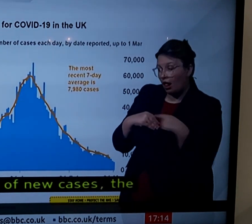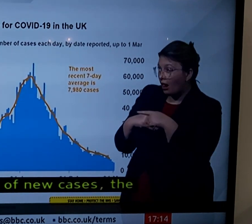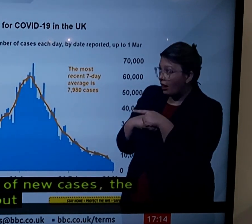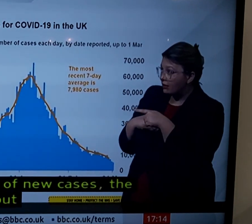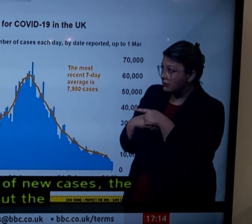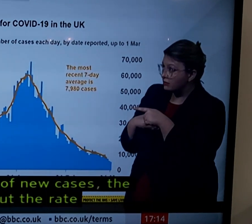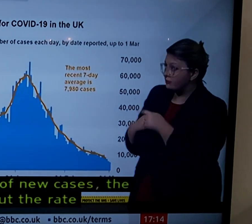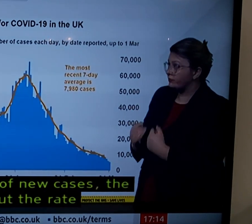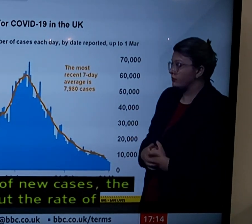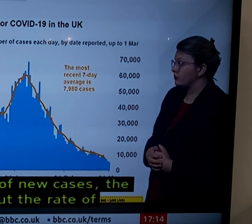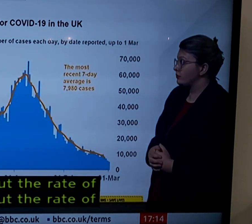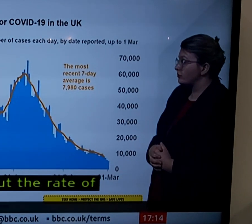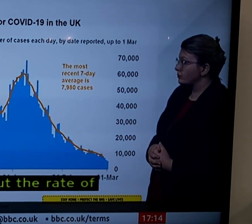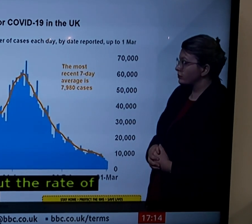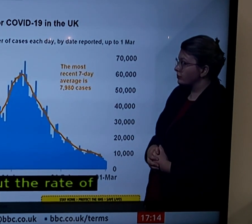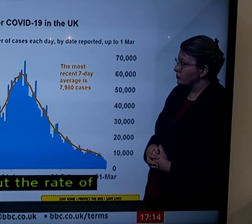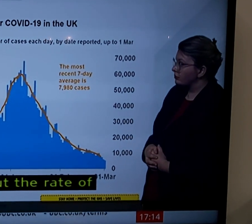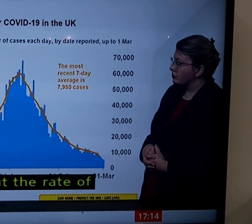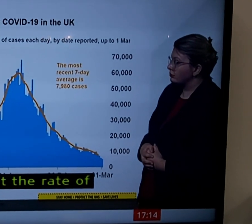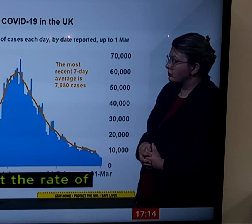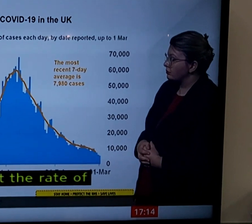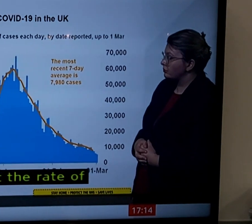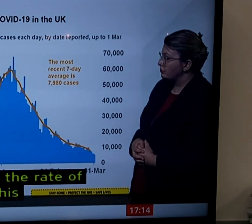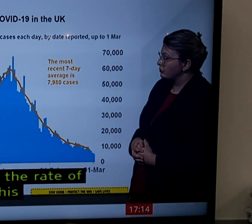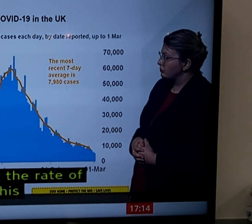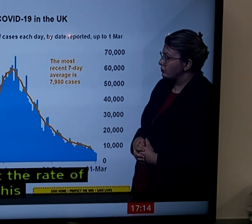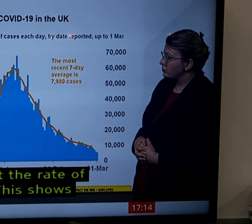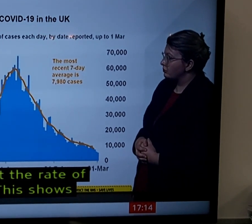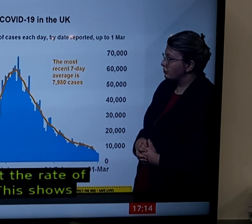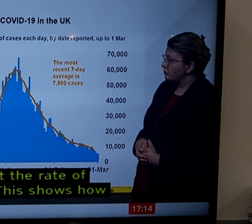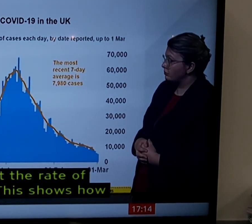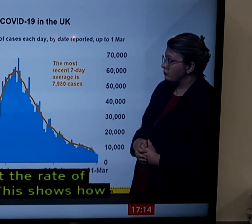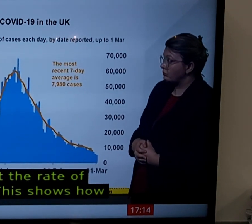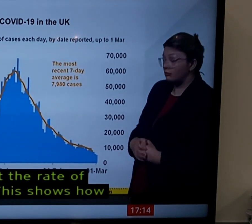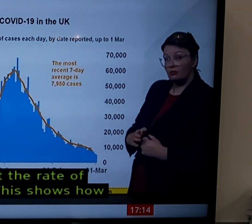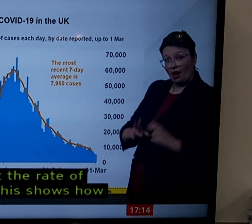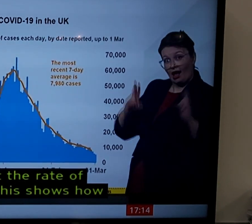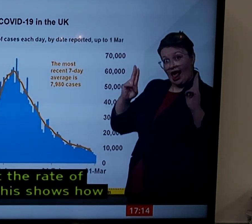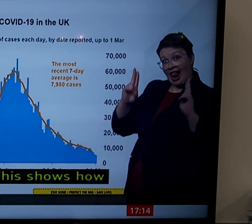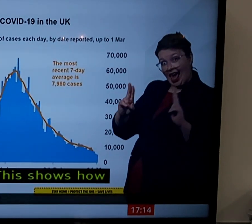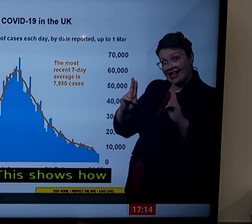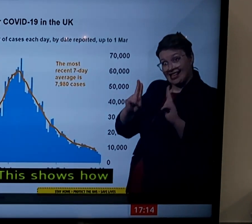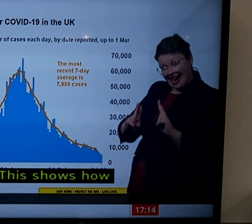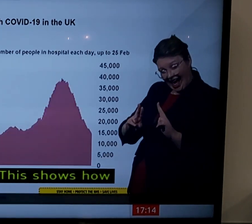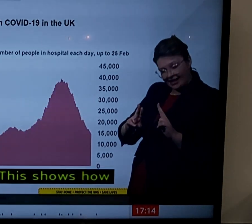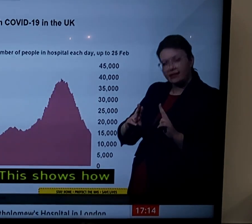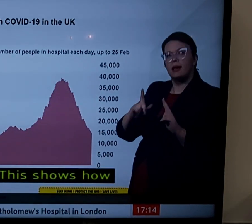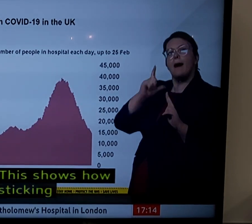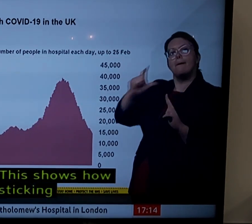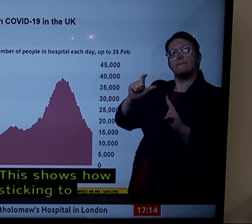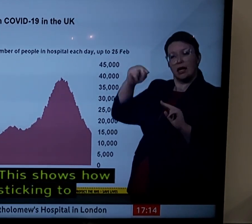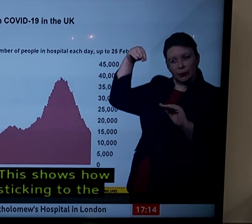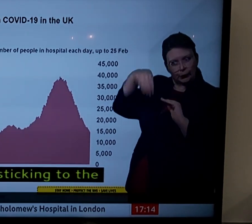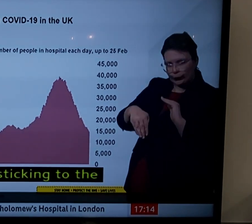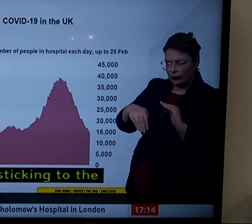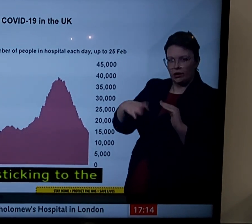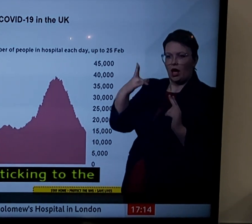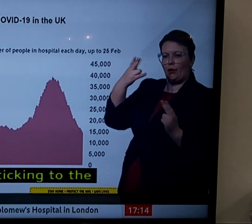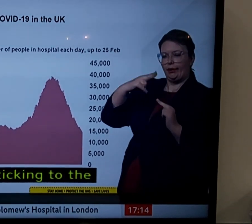need to keep sticking to the rules. Let's not blow it now. However, next slide please. The number